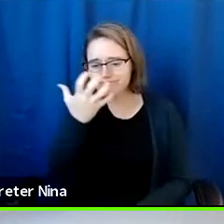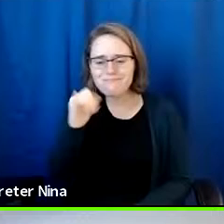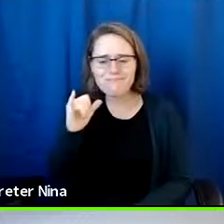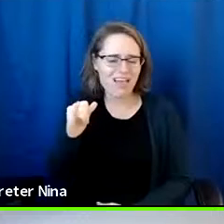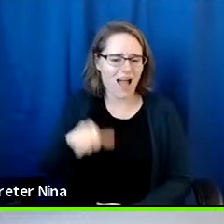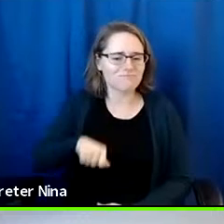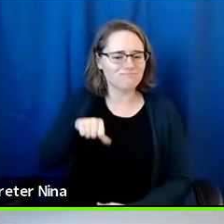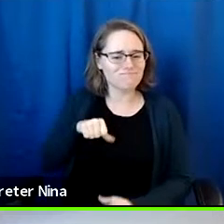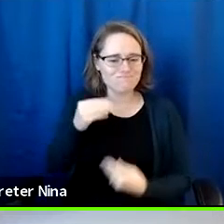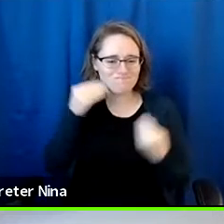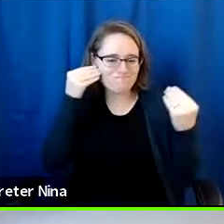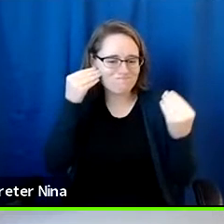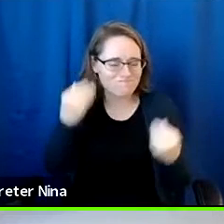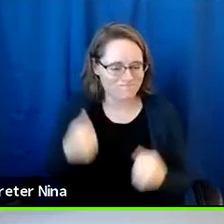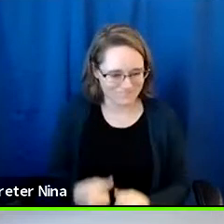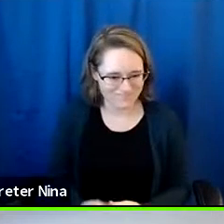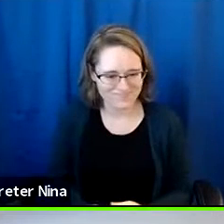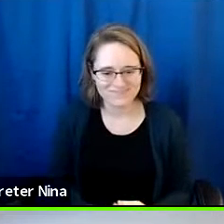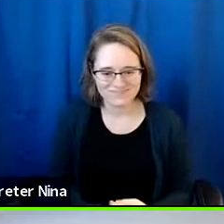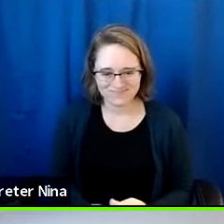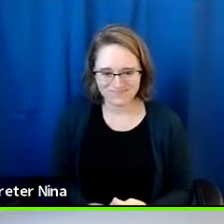make me smile.